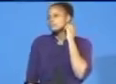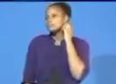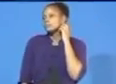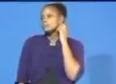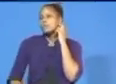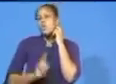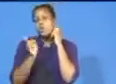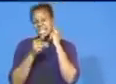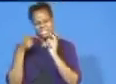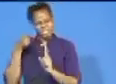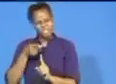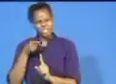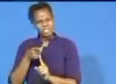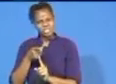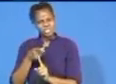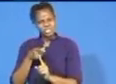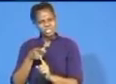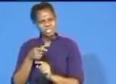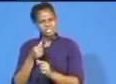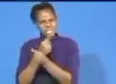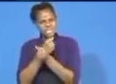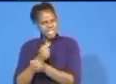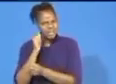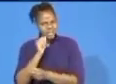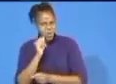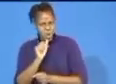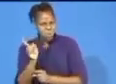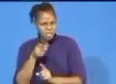Where did she get